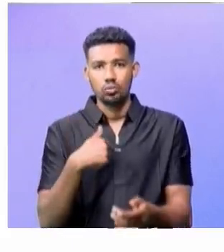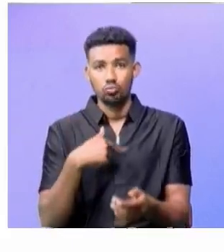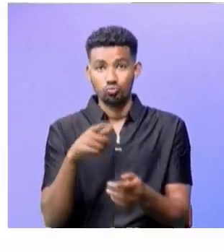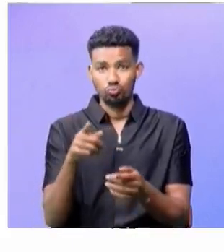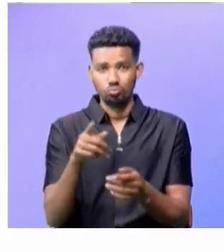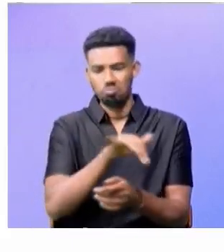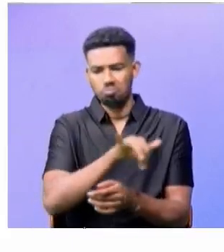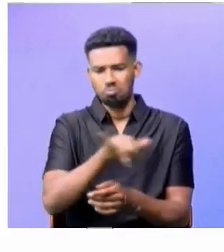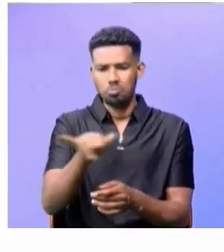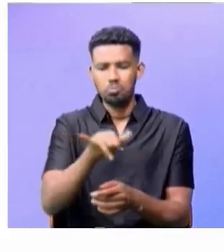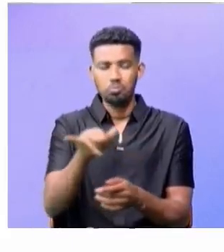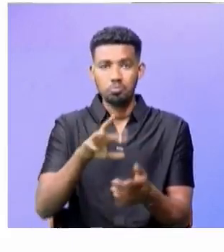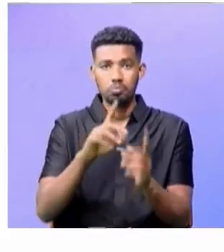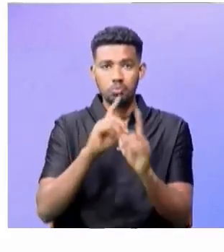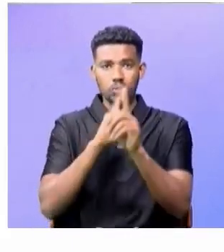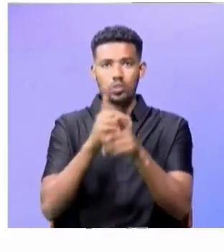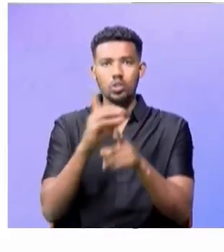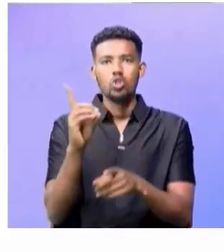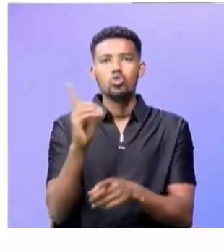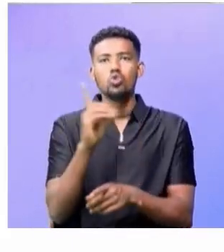do I.